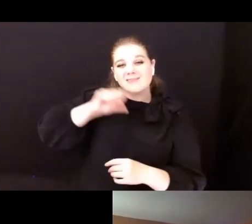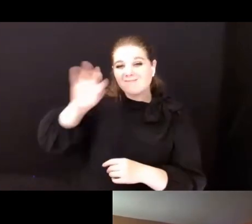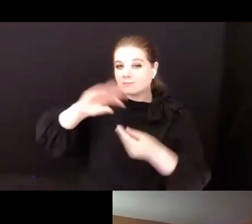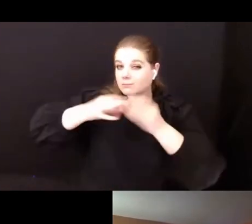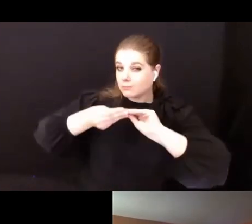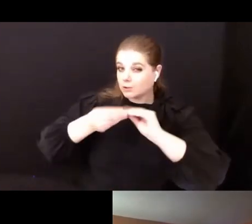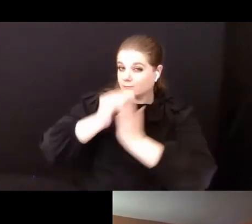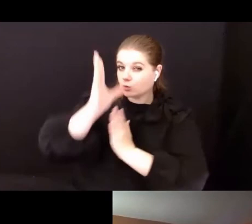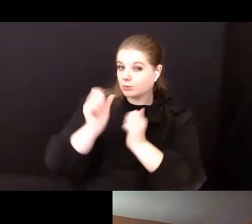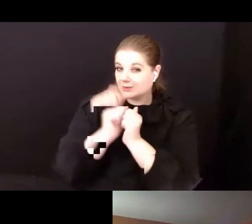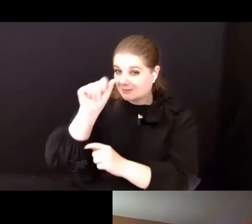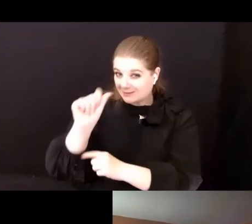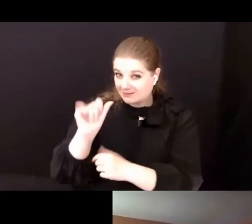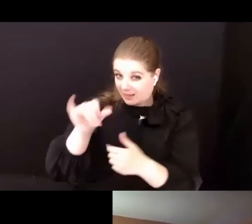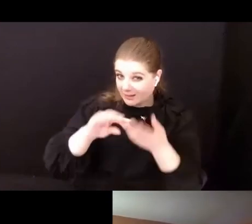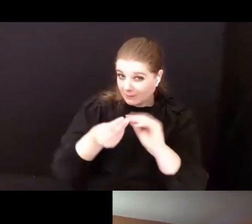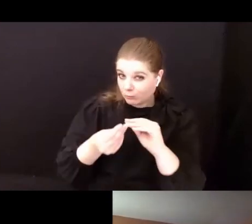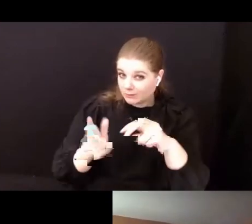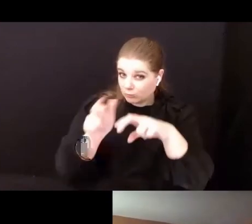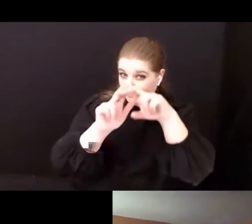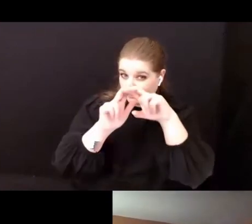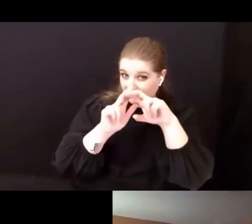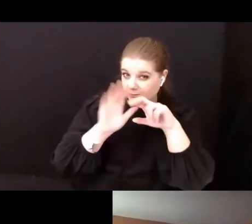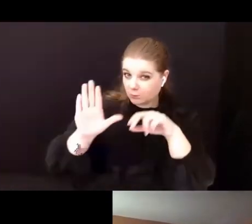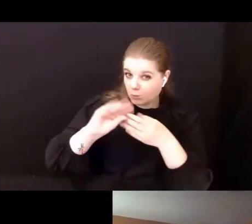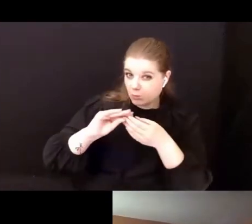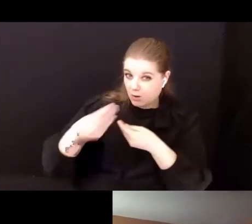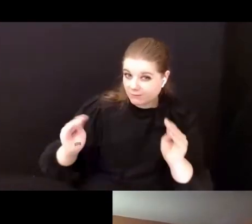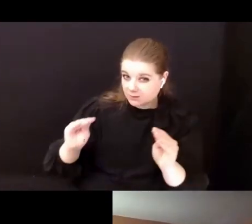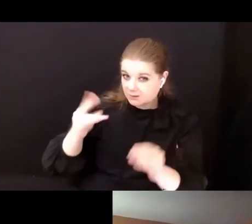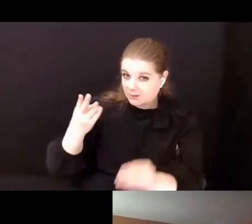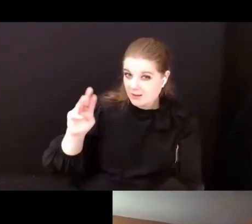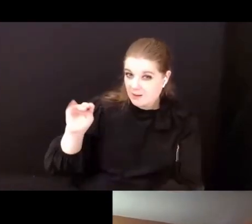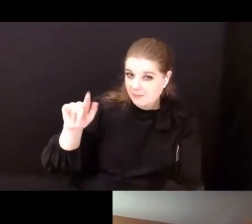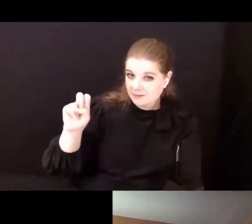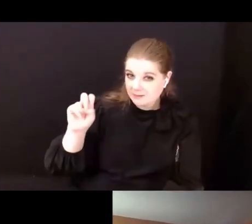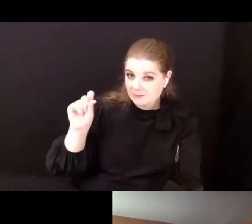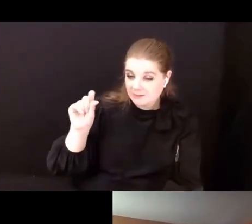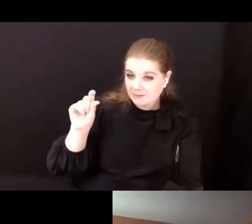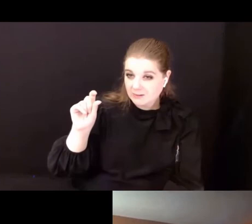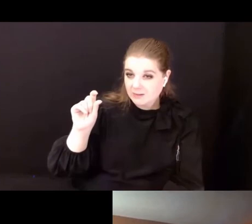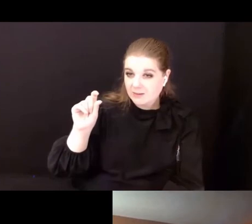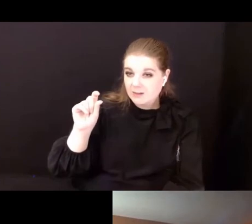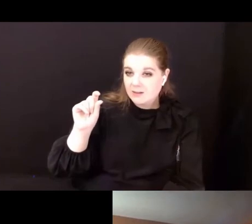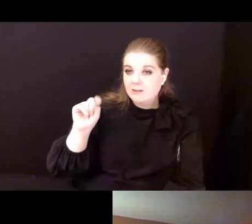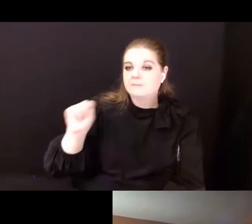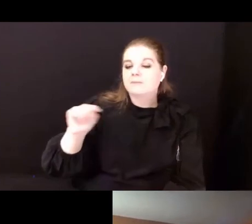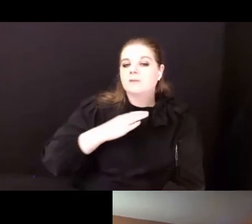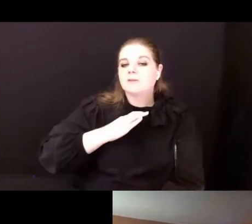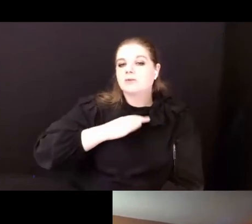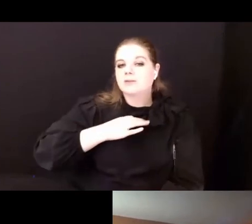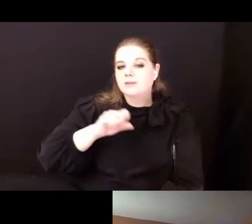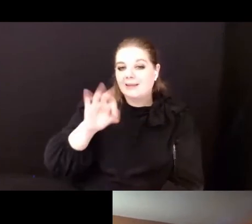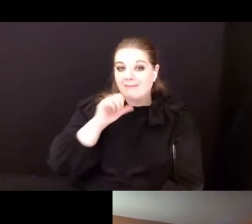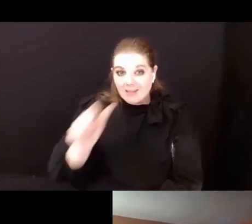they increasing in your office at Hamline? And he's wondering, if